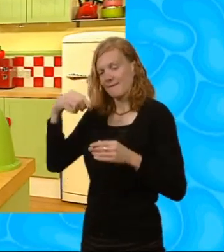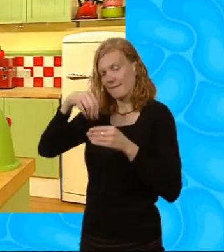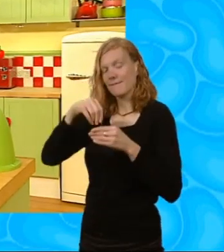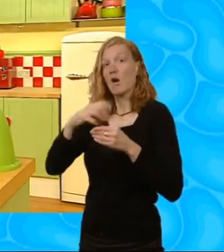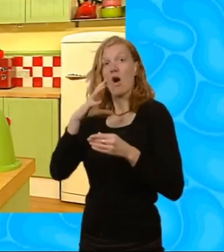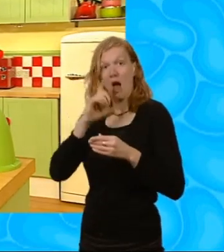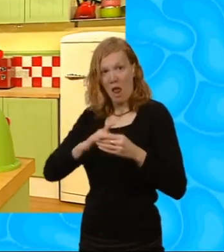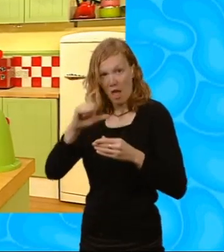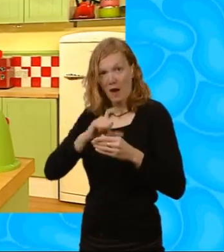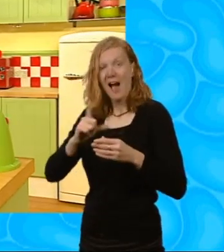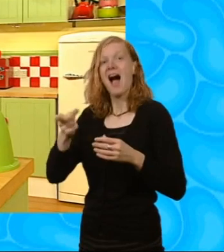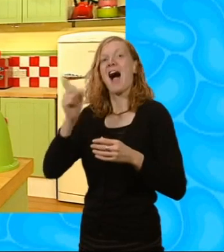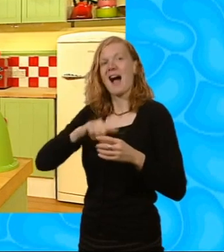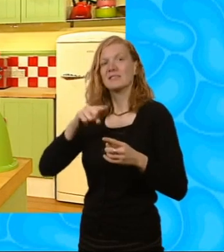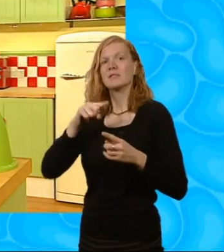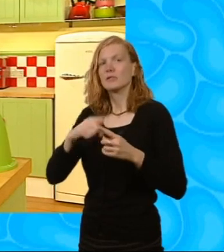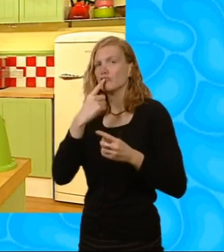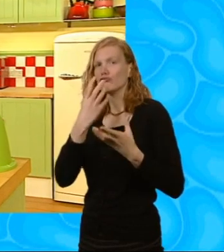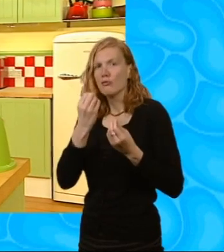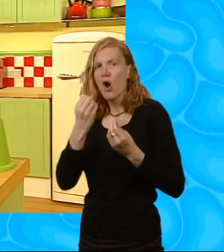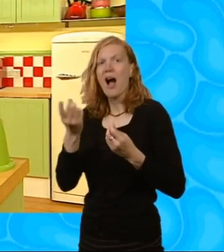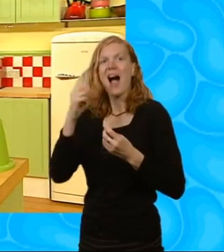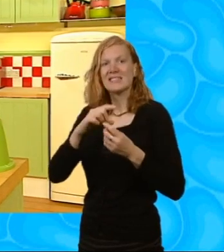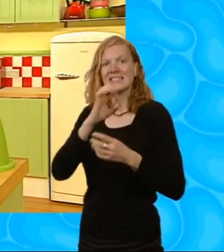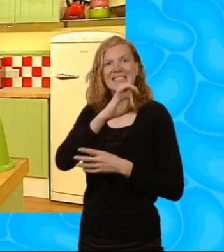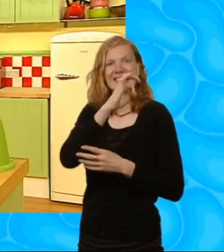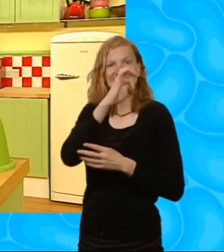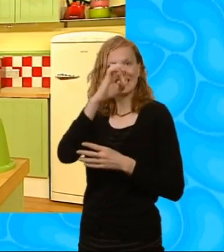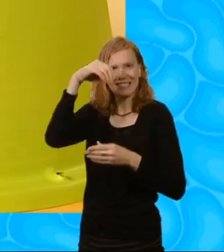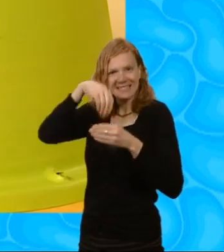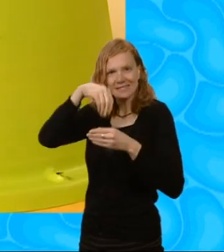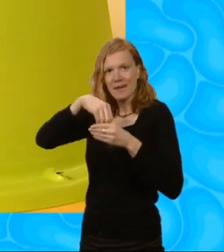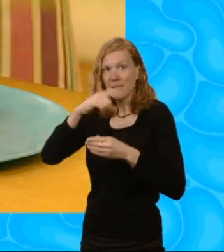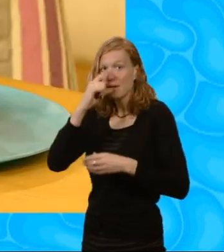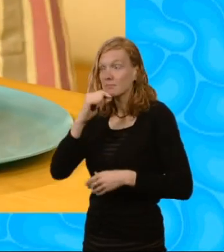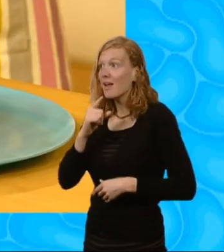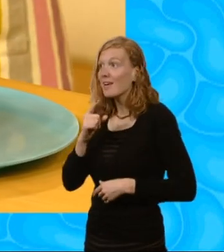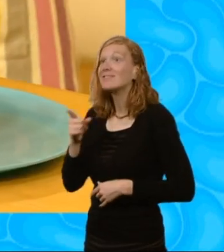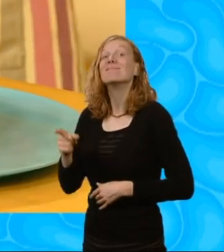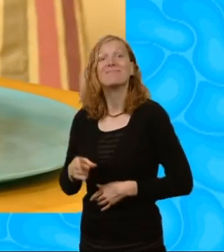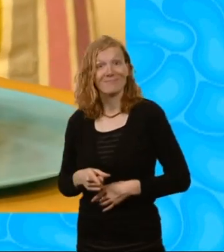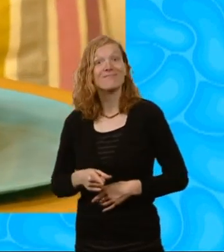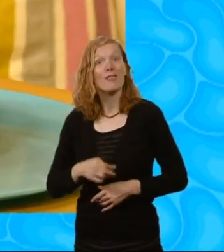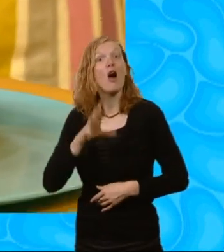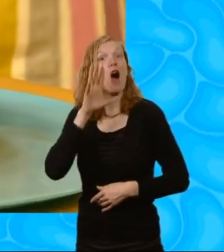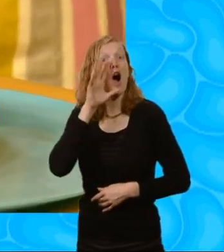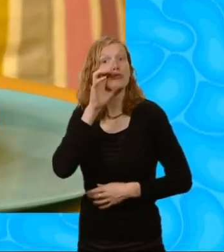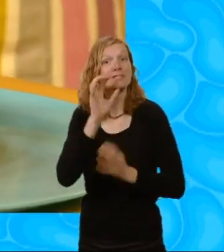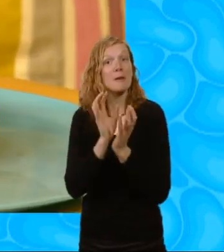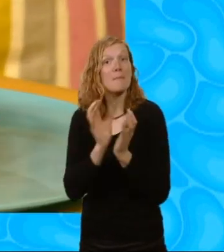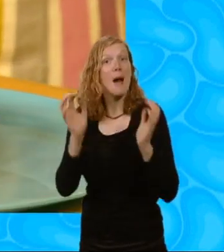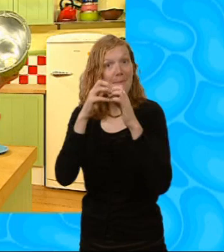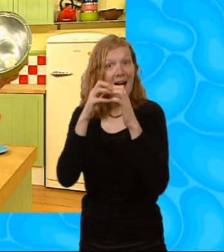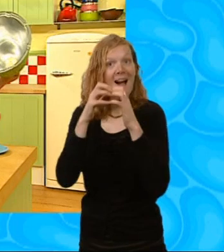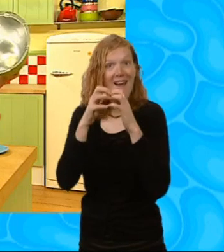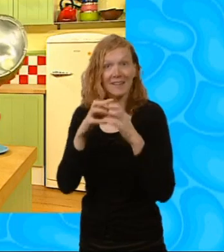has lots of seeds hiding inside of it. So could it be... It's an orange pepper. Did you